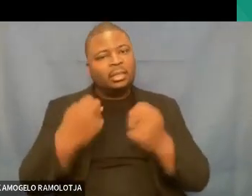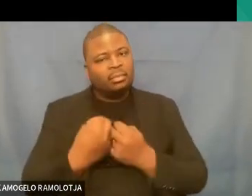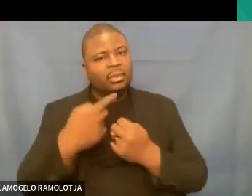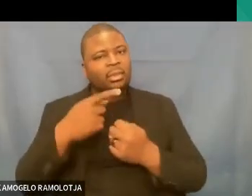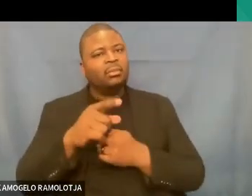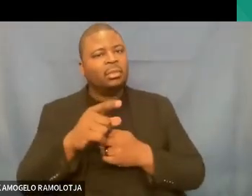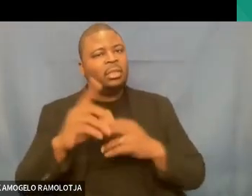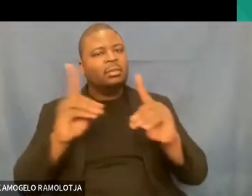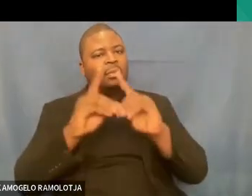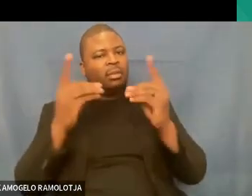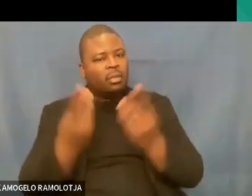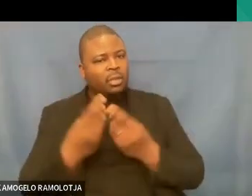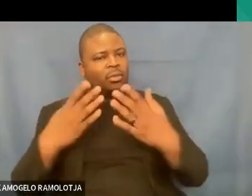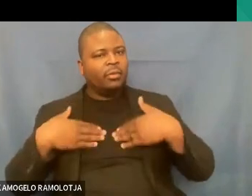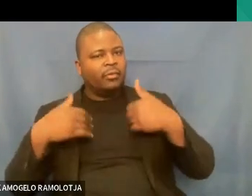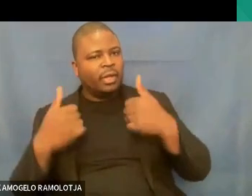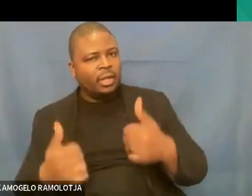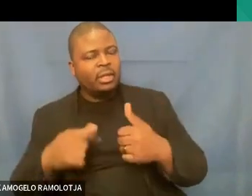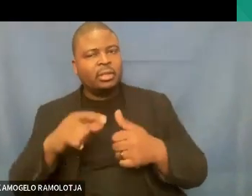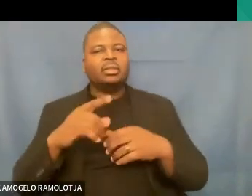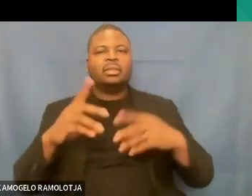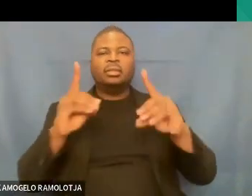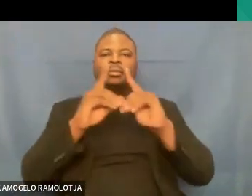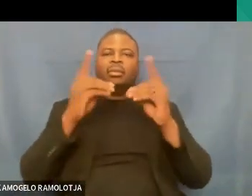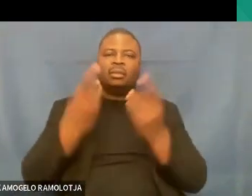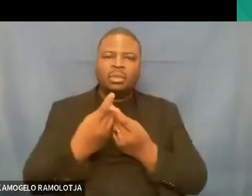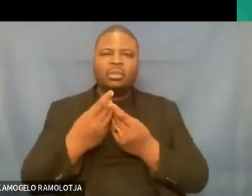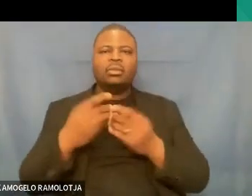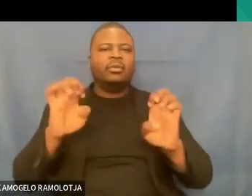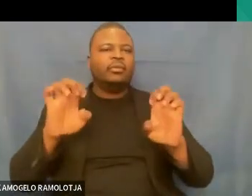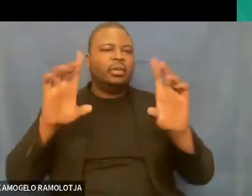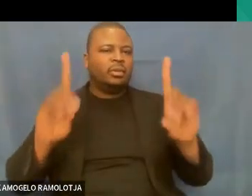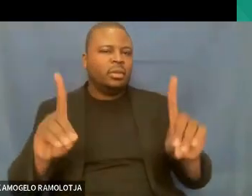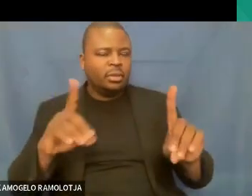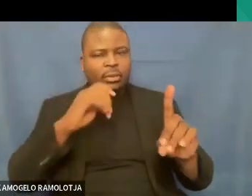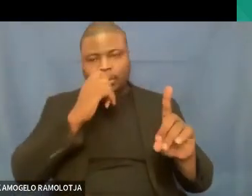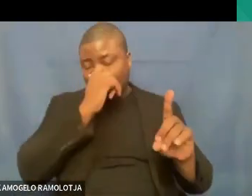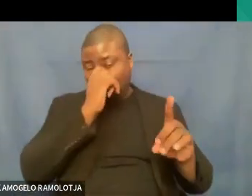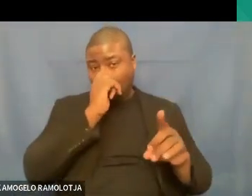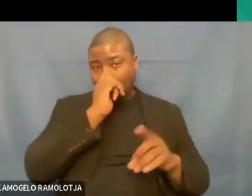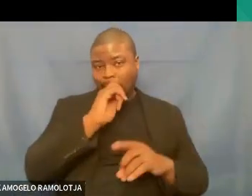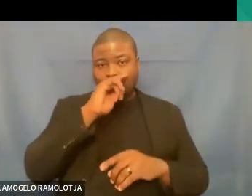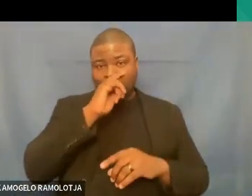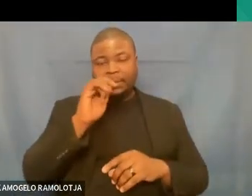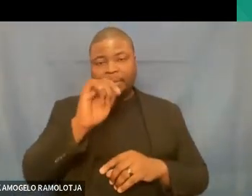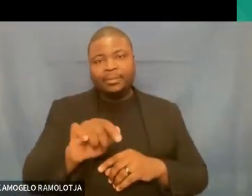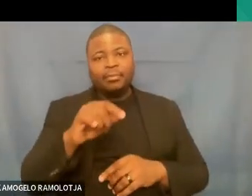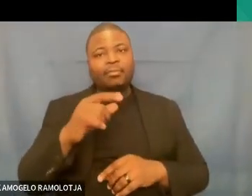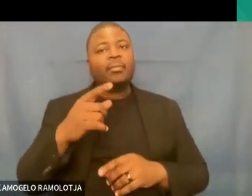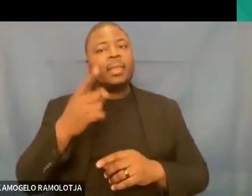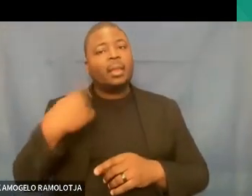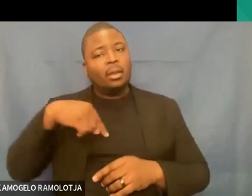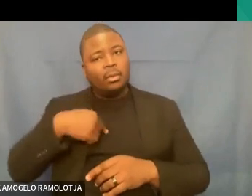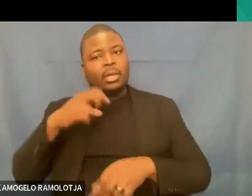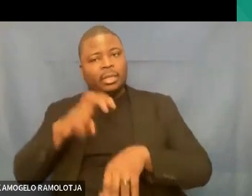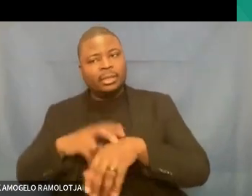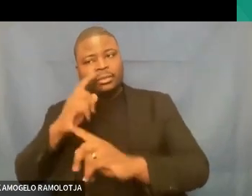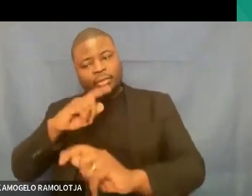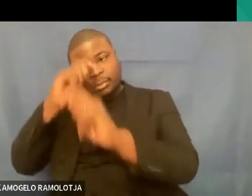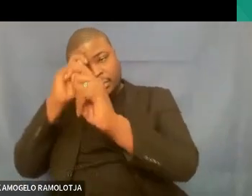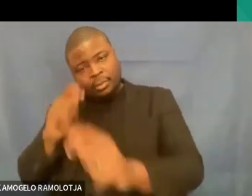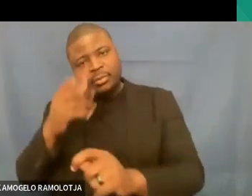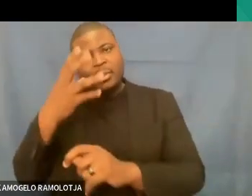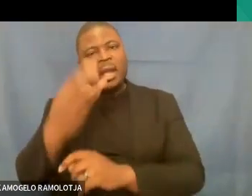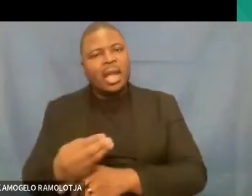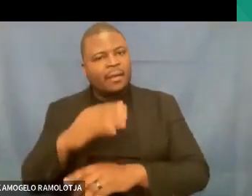the Department of Education, and the Department of Social Development are, we need to also recognize that there are a lot more departments